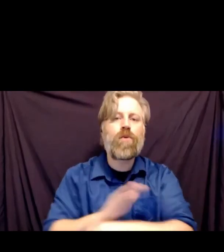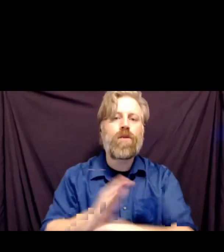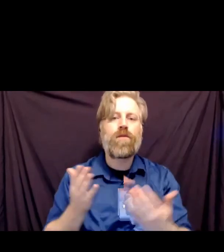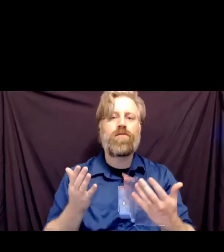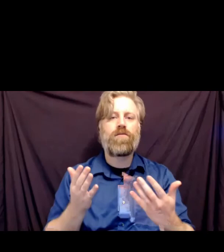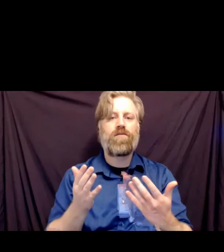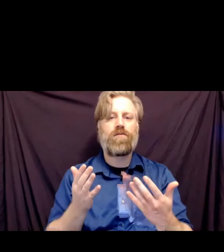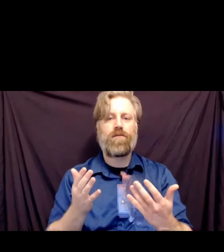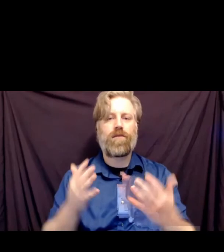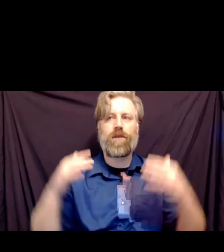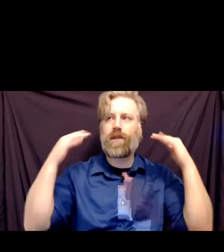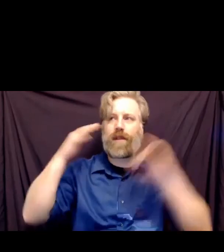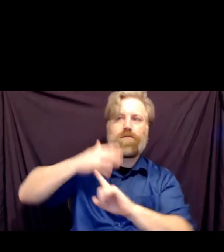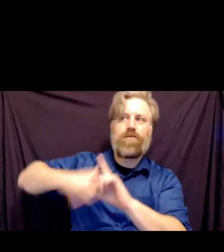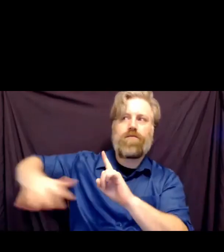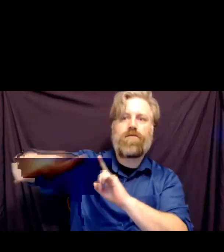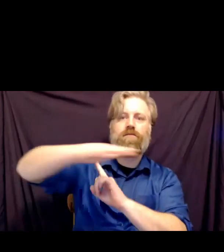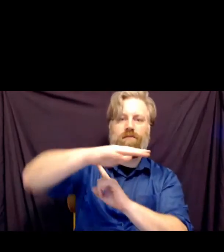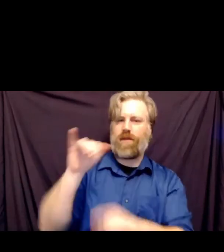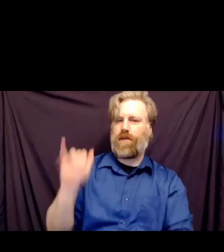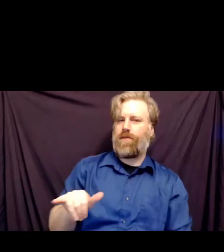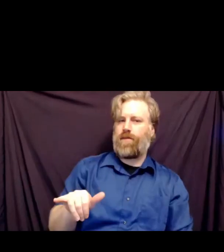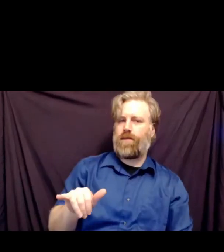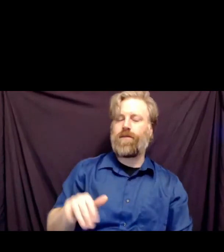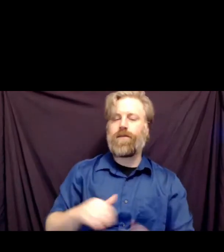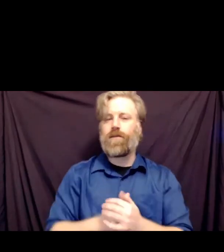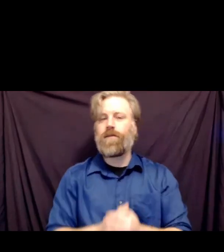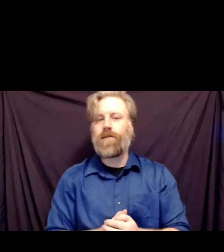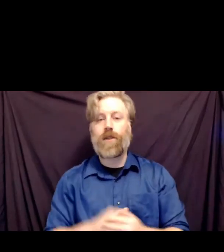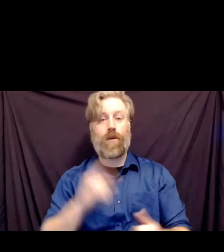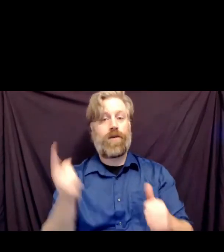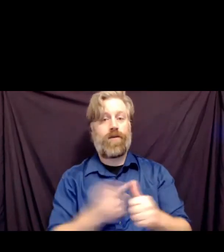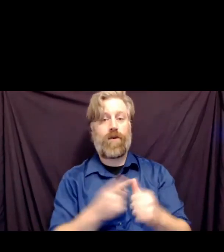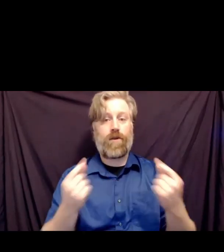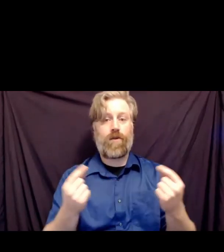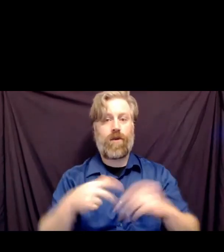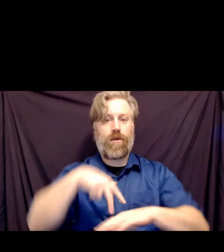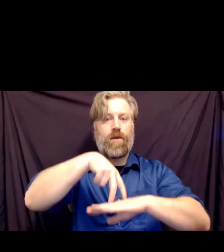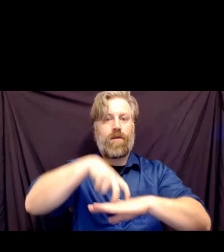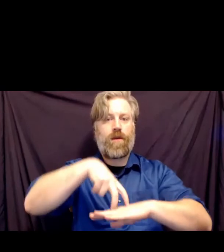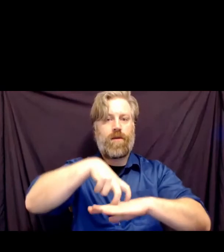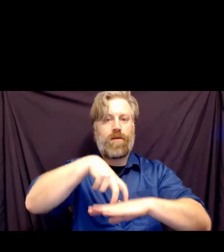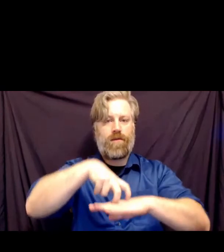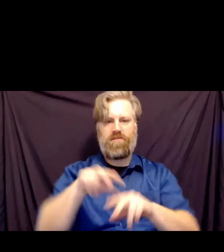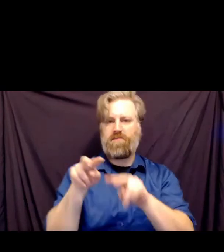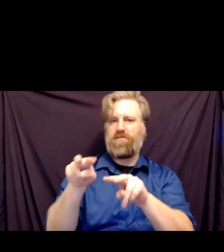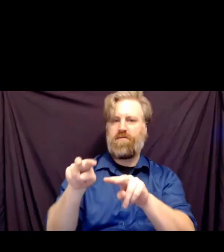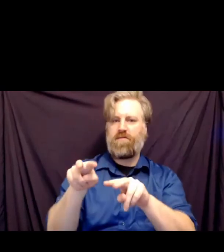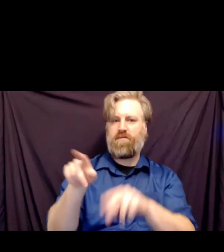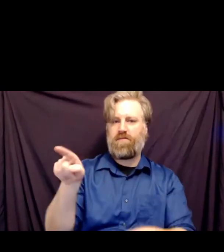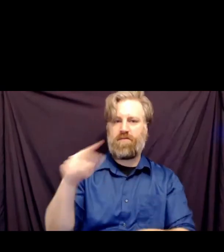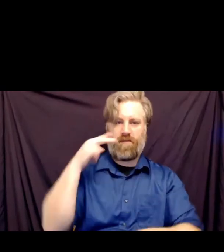all of the sounds around us. But nonetheless, we start by bouncing. And we have our feet about shoulder width